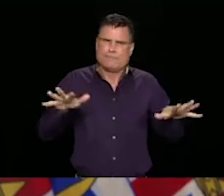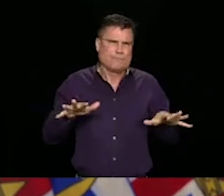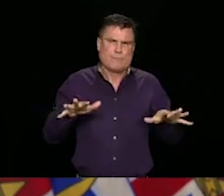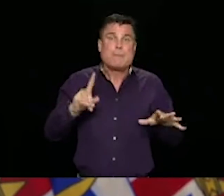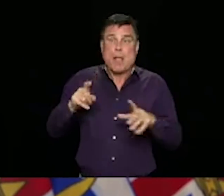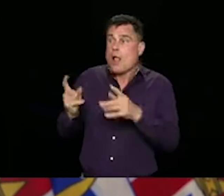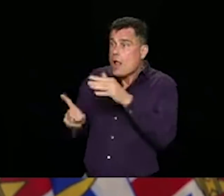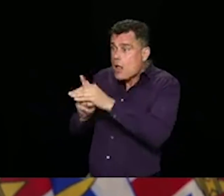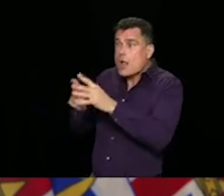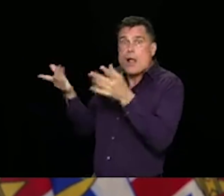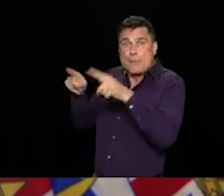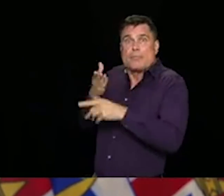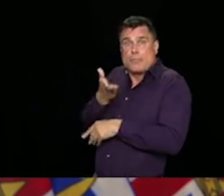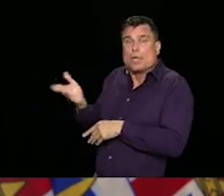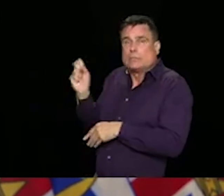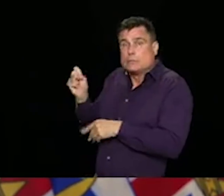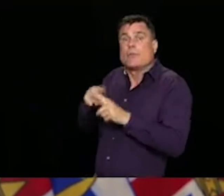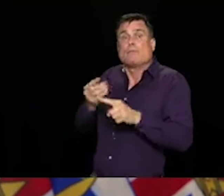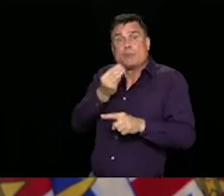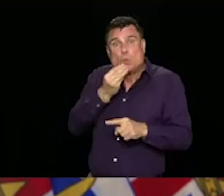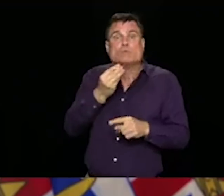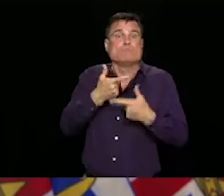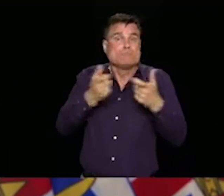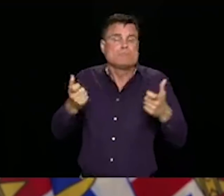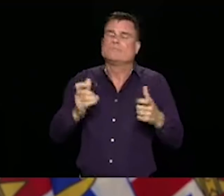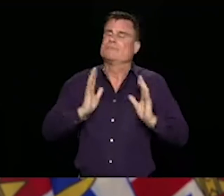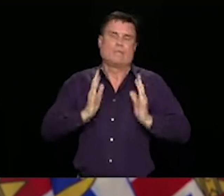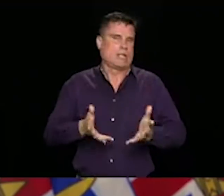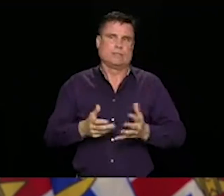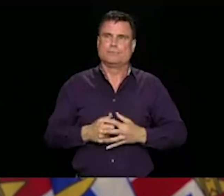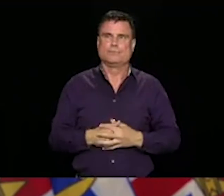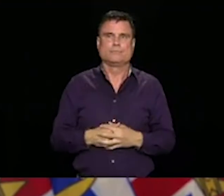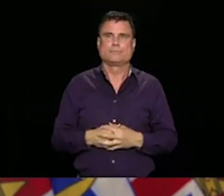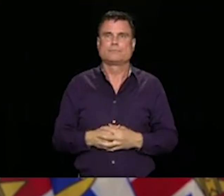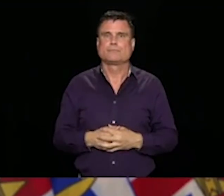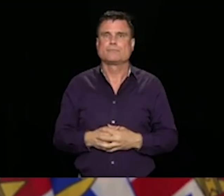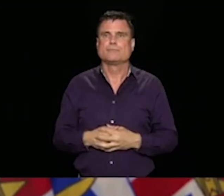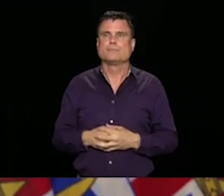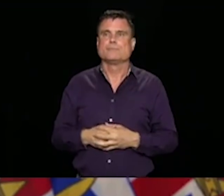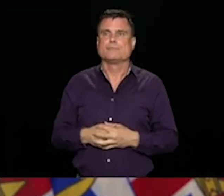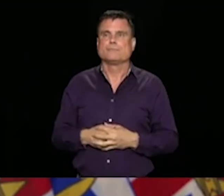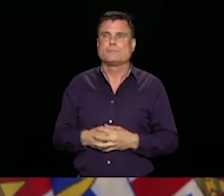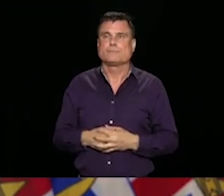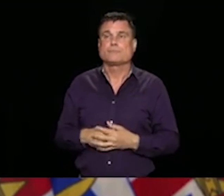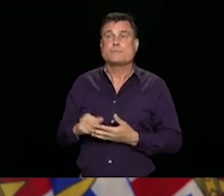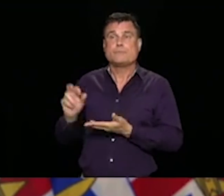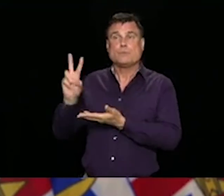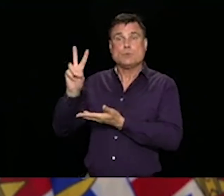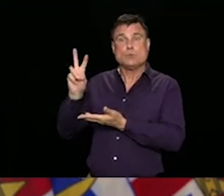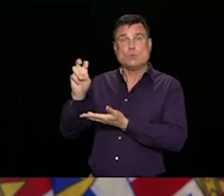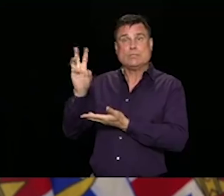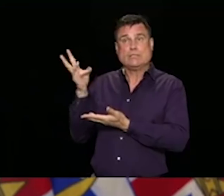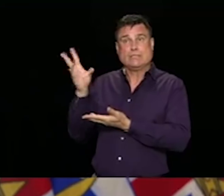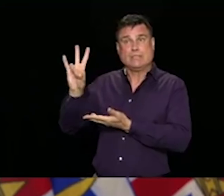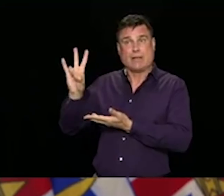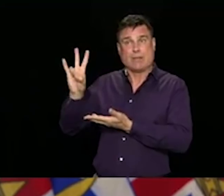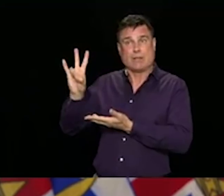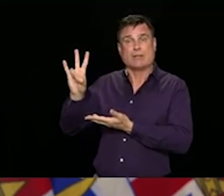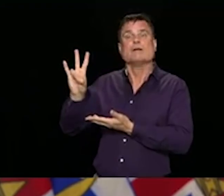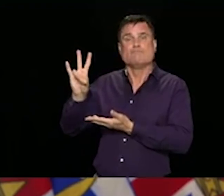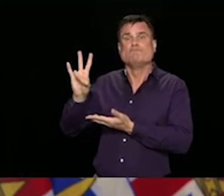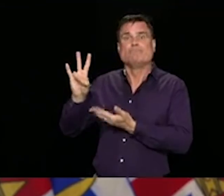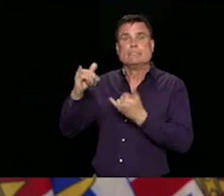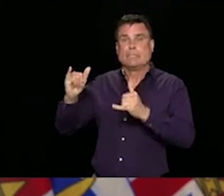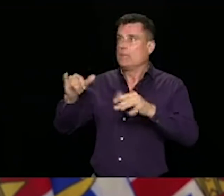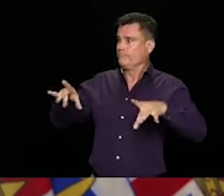from facilities where there have been outbreaks. In terms of our cases, we now have 267 active